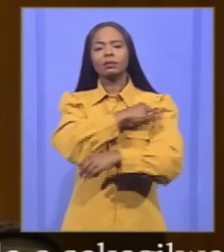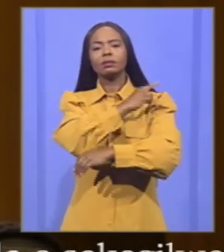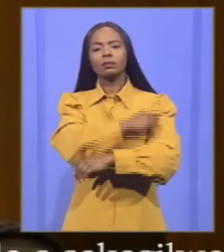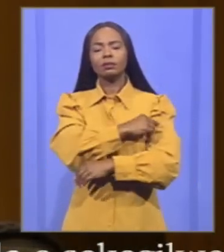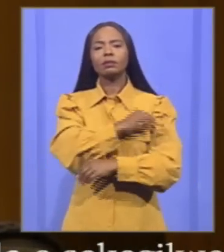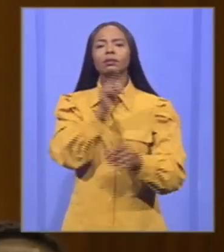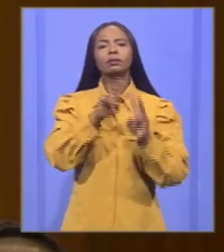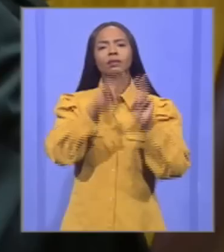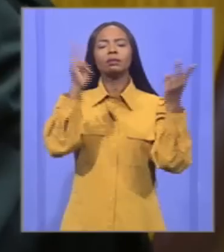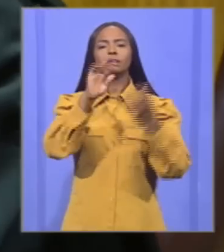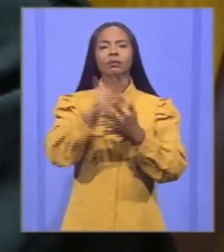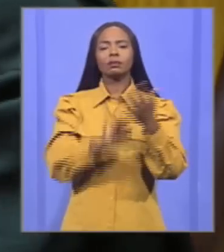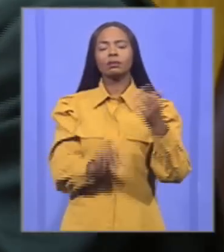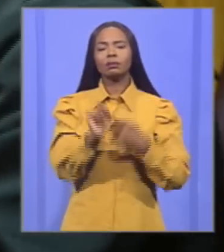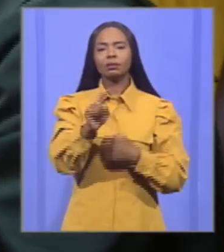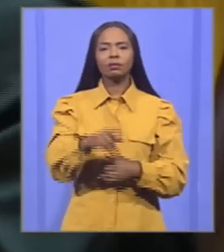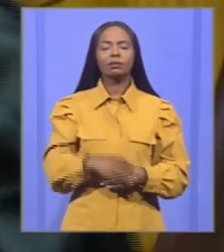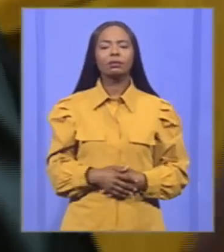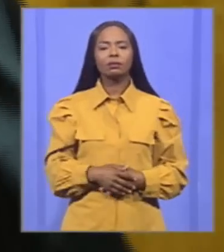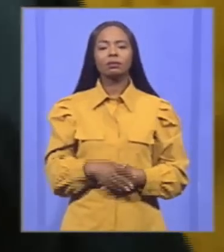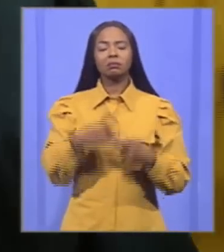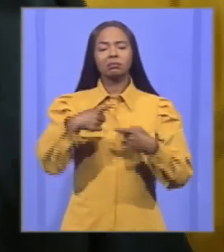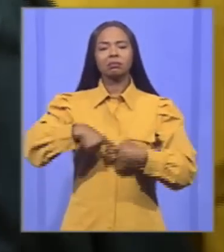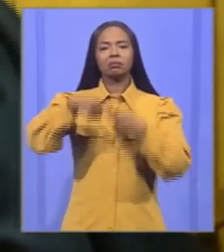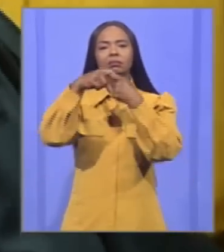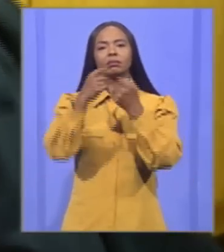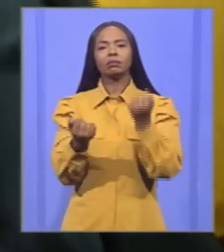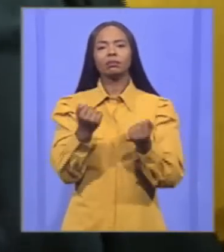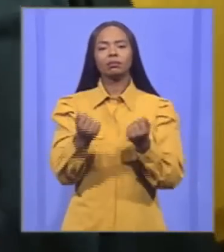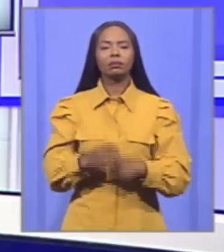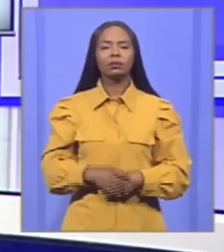would be a different story. Katlholo e sekegilwe.